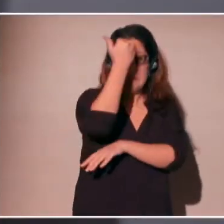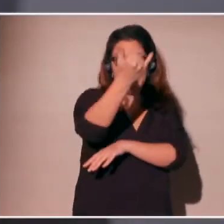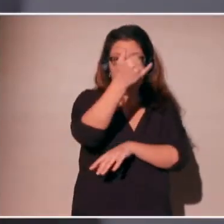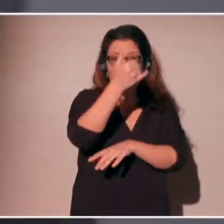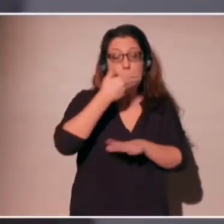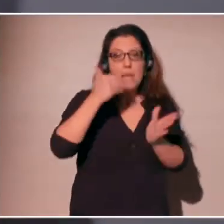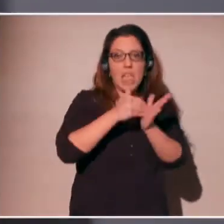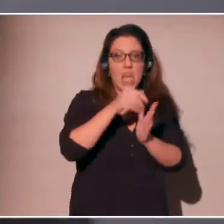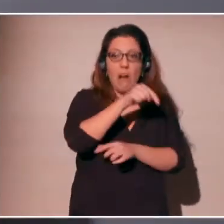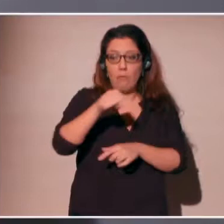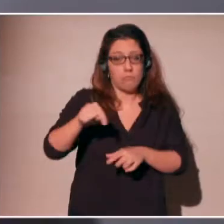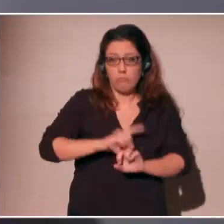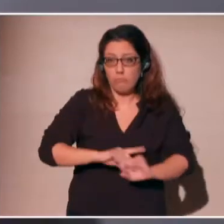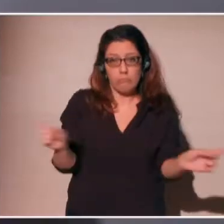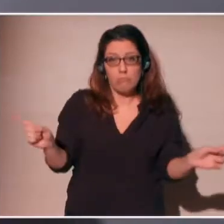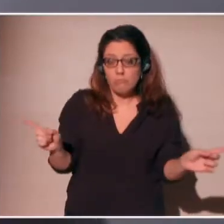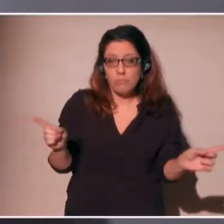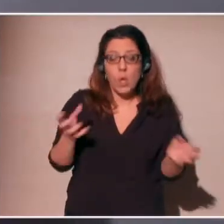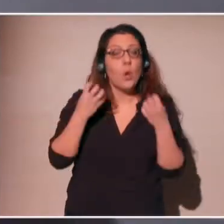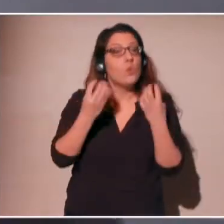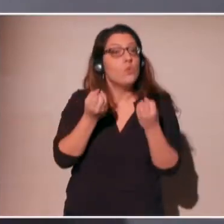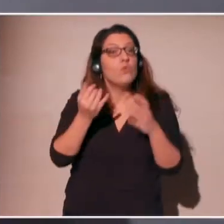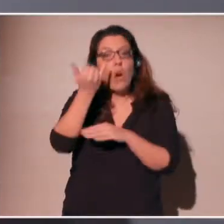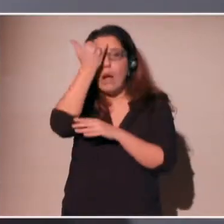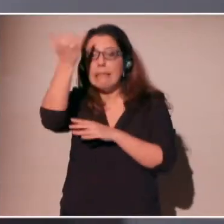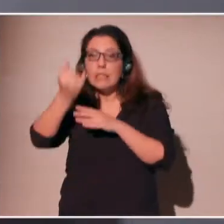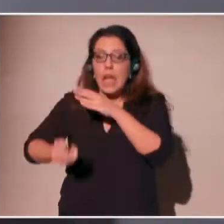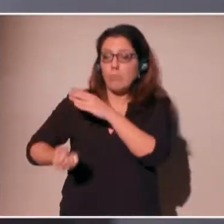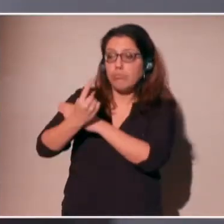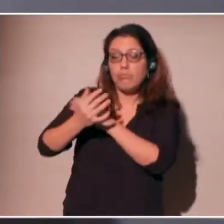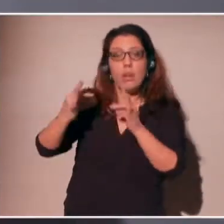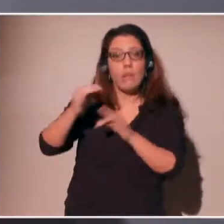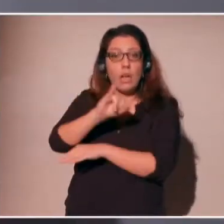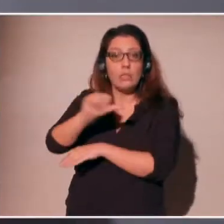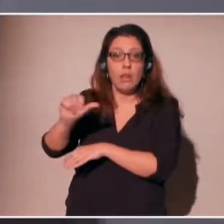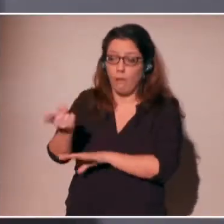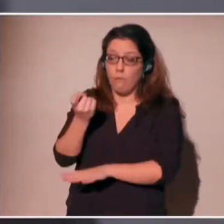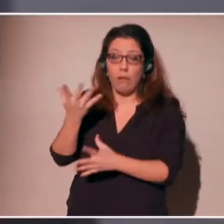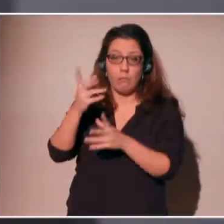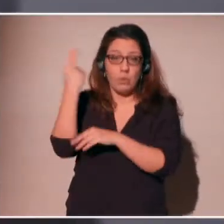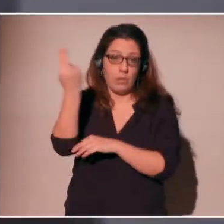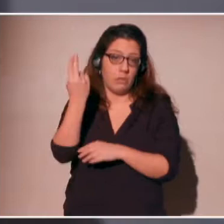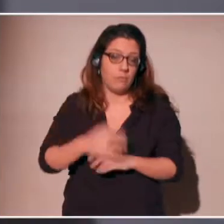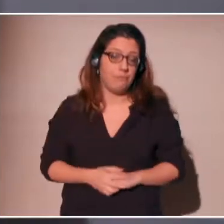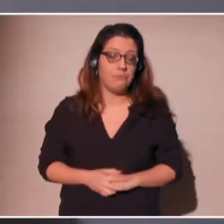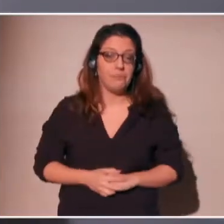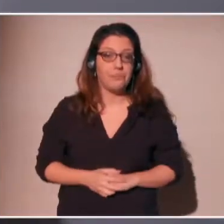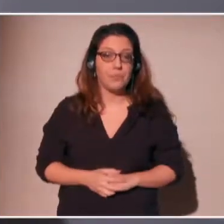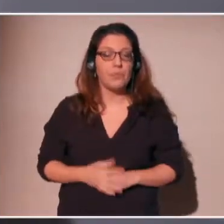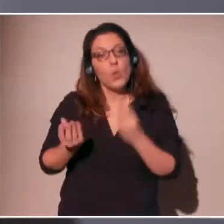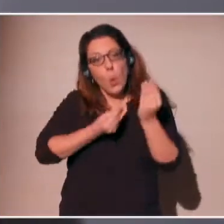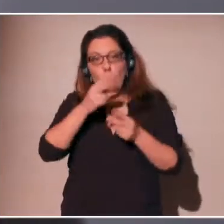good ideas. And a large part of innovative great ideas in the AI department